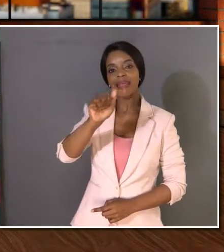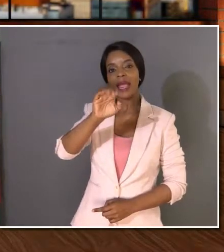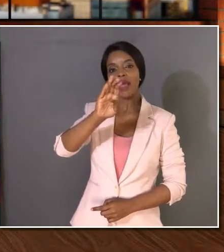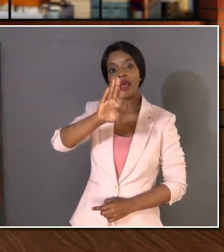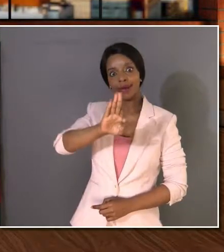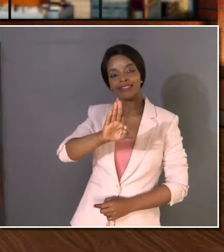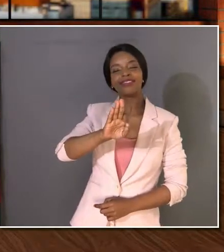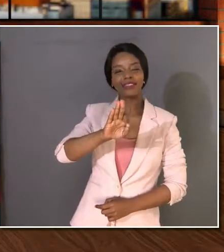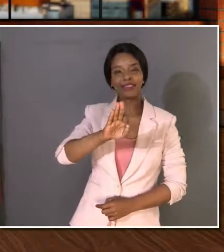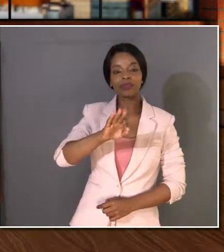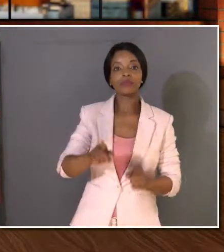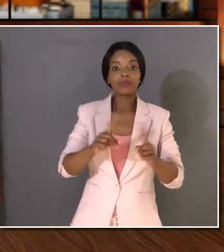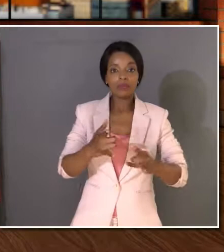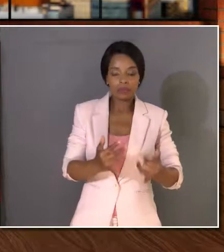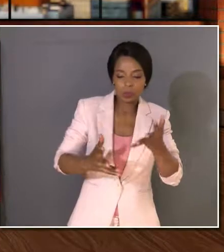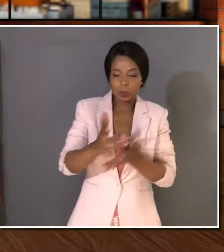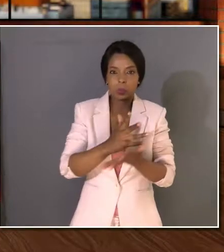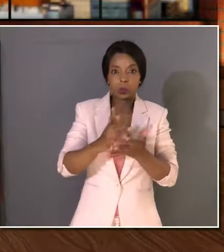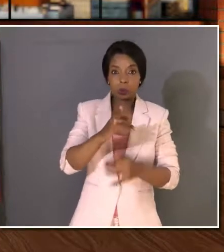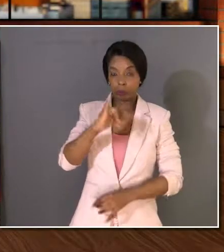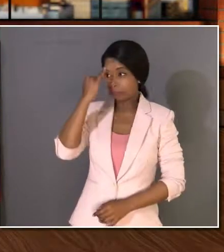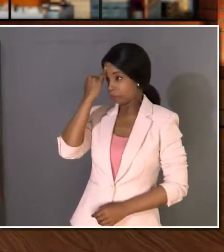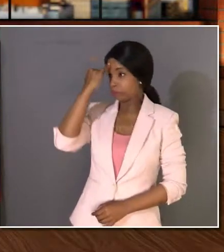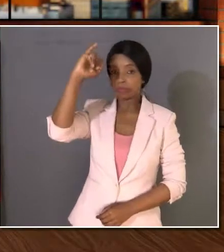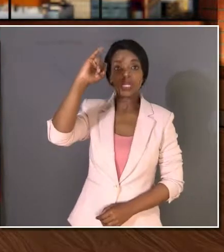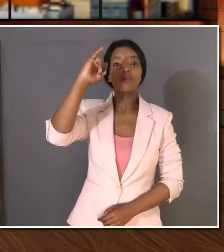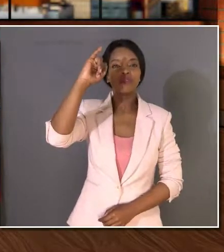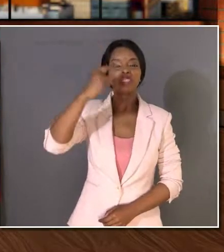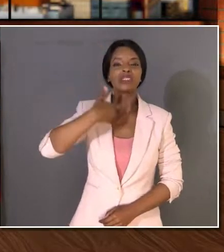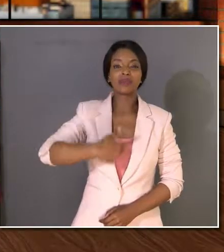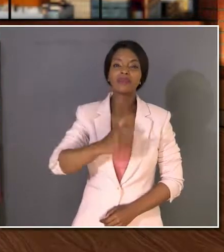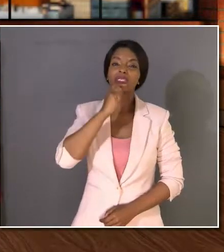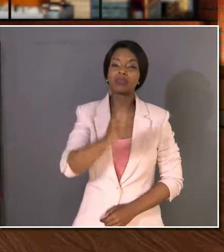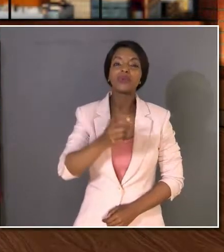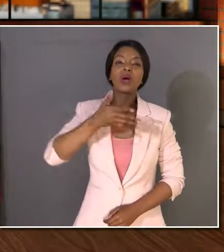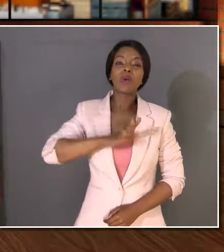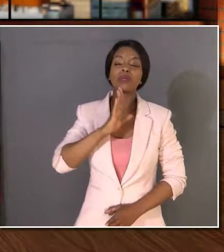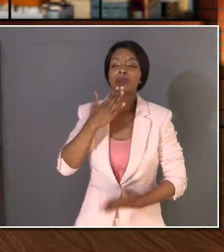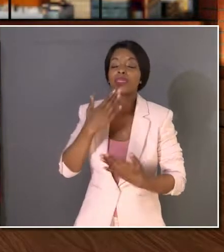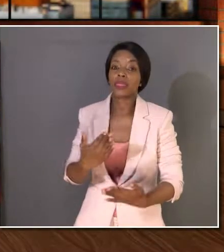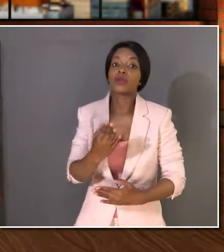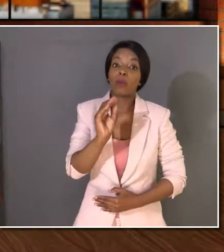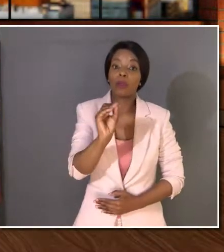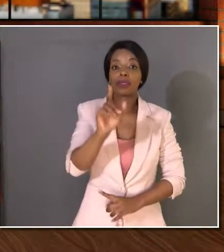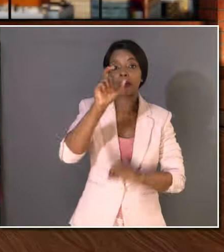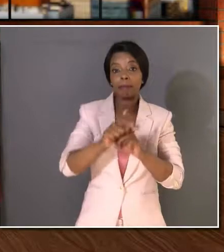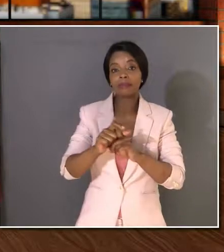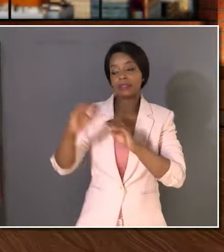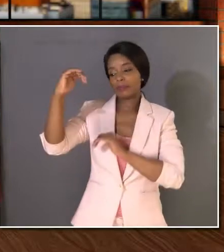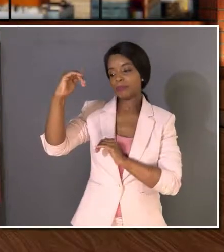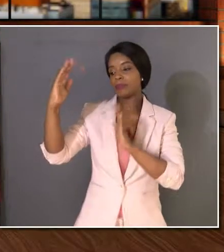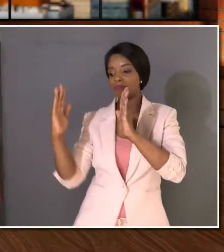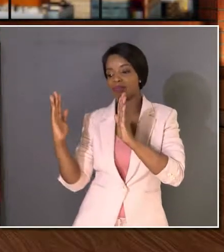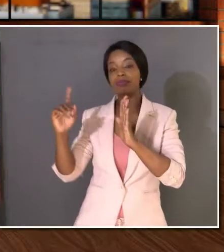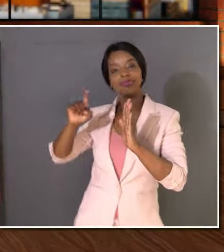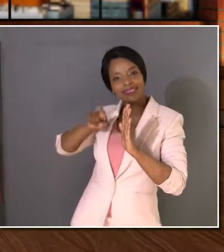and innovation, I'd like to have a really, really great thank you to the lady who's joining me in the corner of my screen, Pumza Shukumbe,